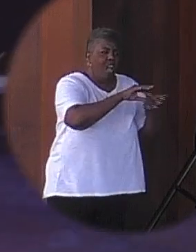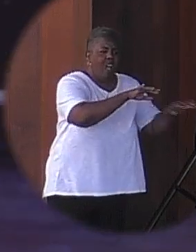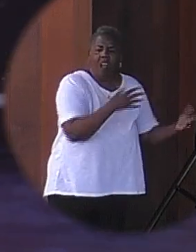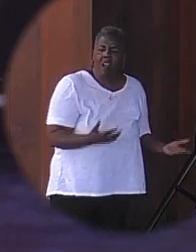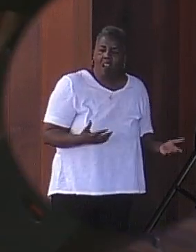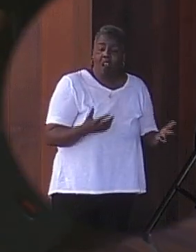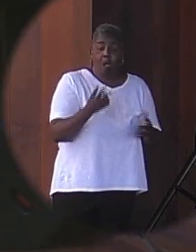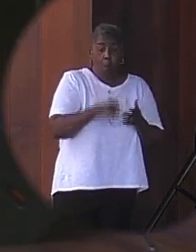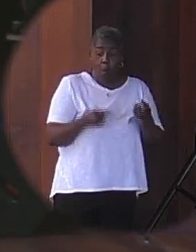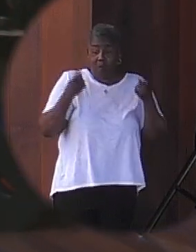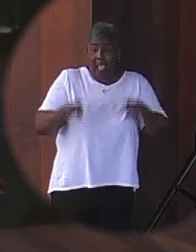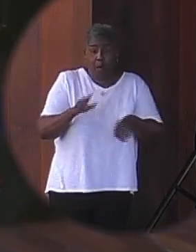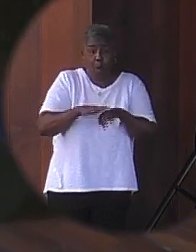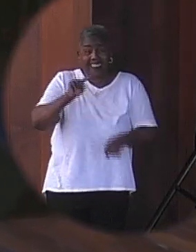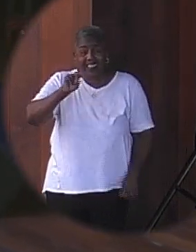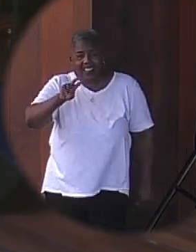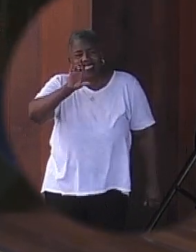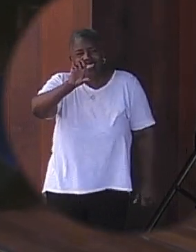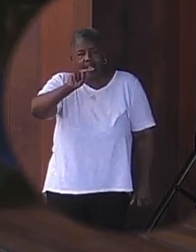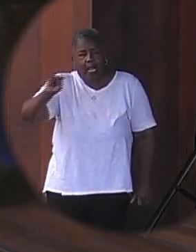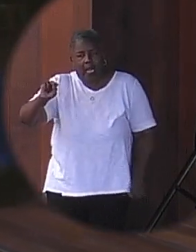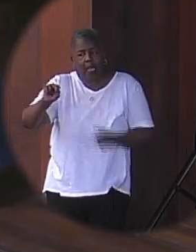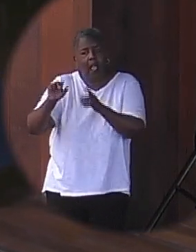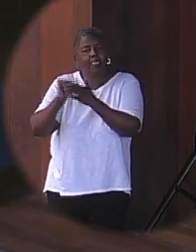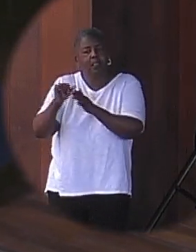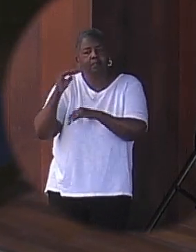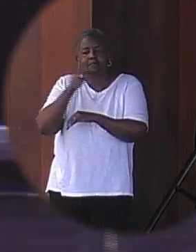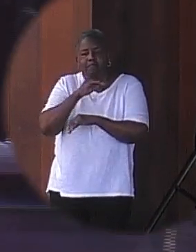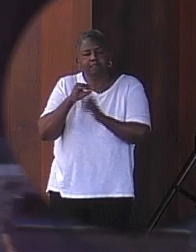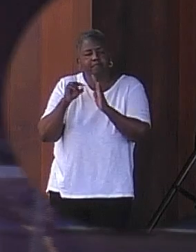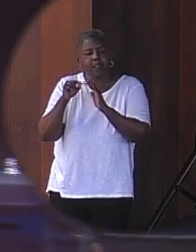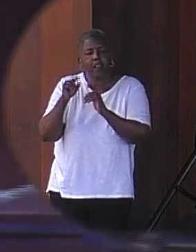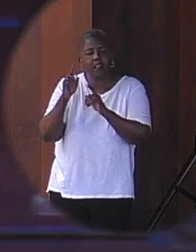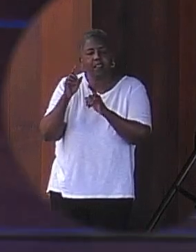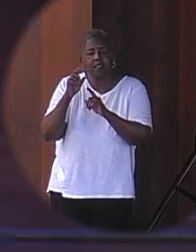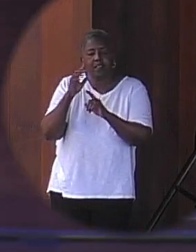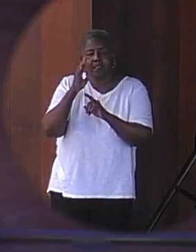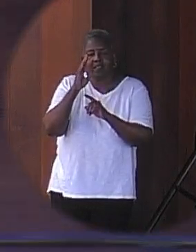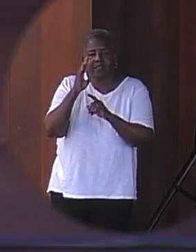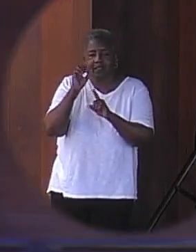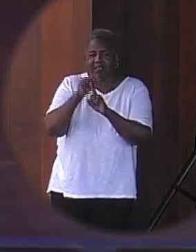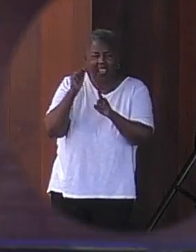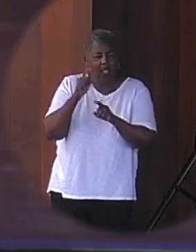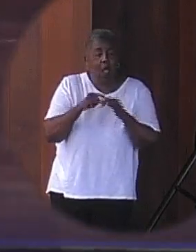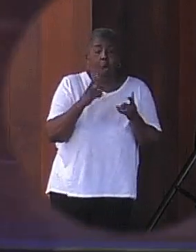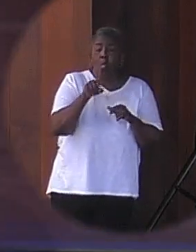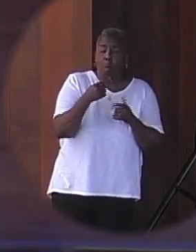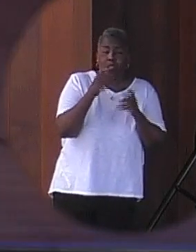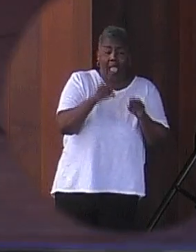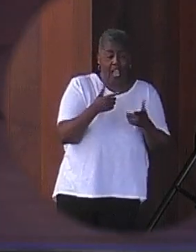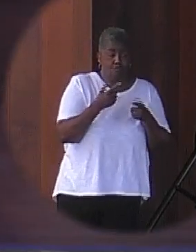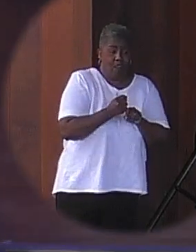That what CNN was reporting was fake. That you can't trust MSNBC. The only news source you can trust